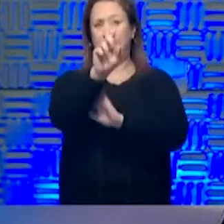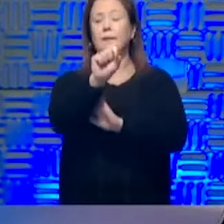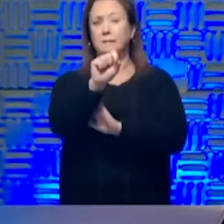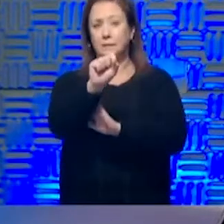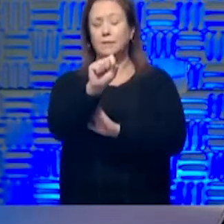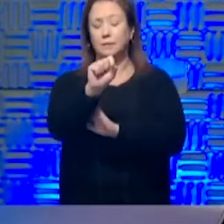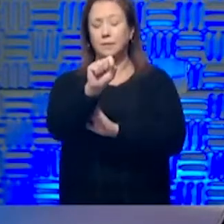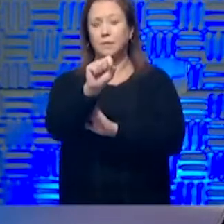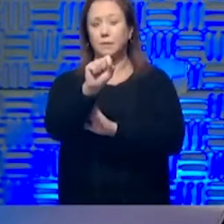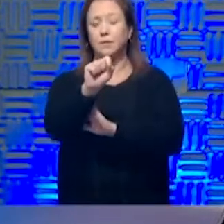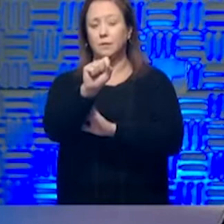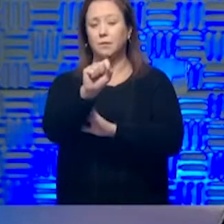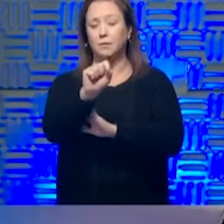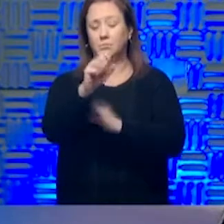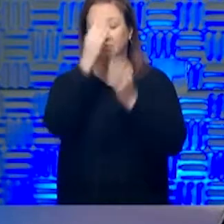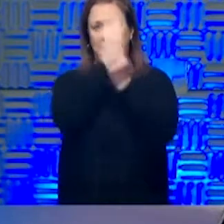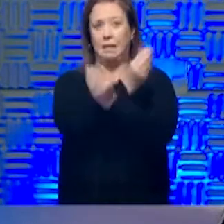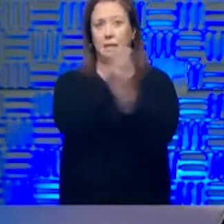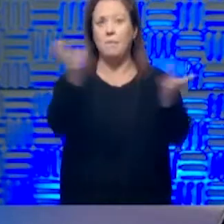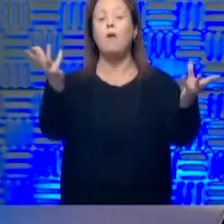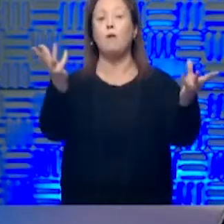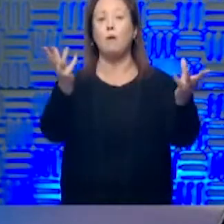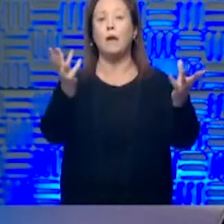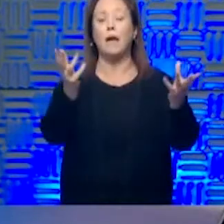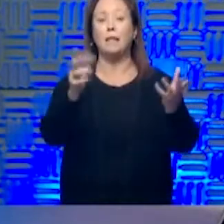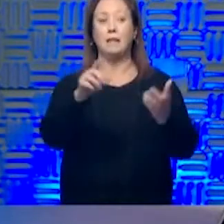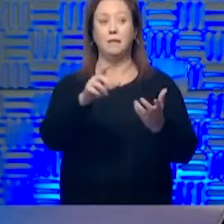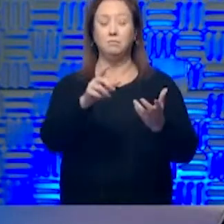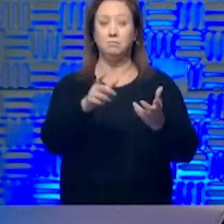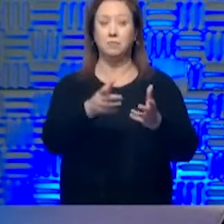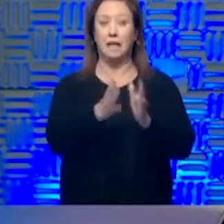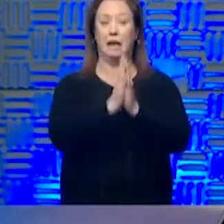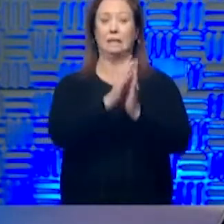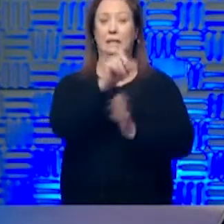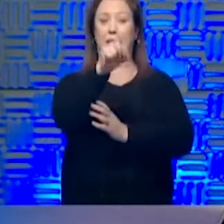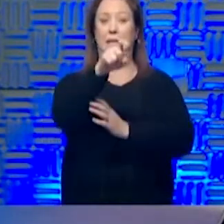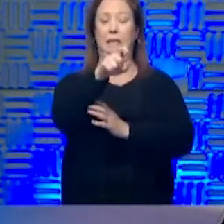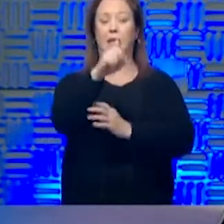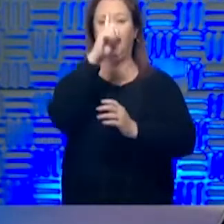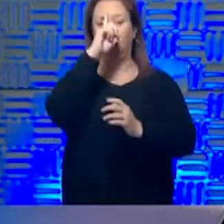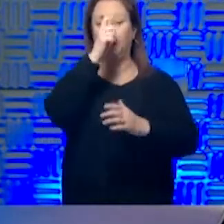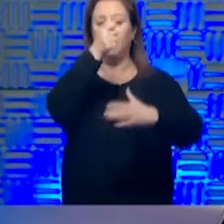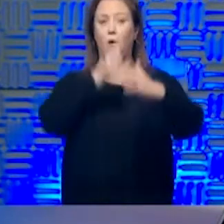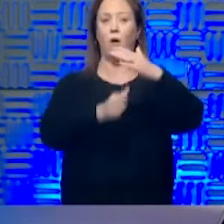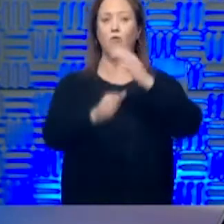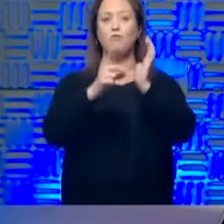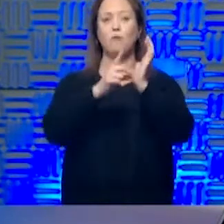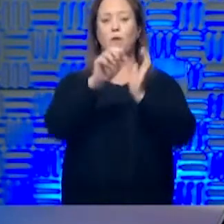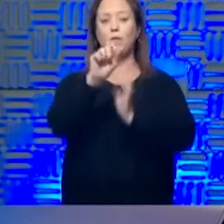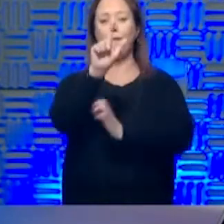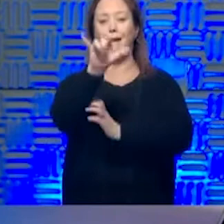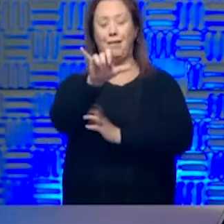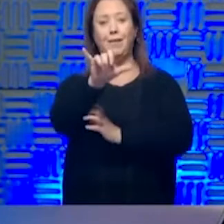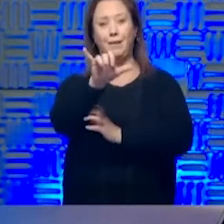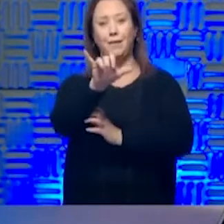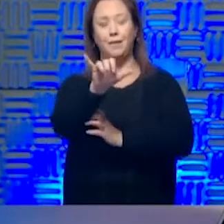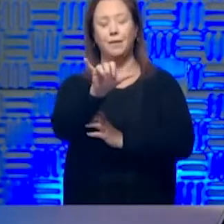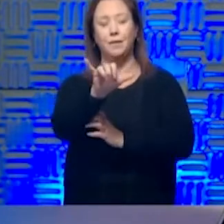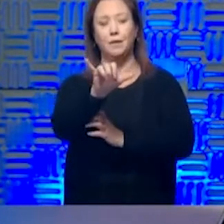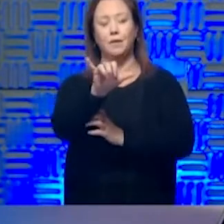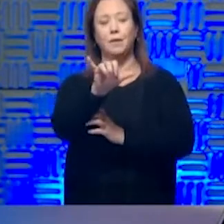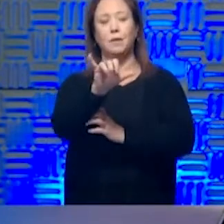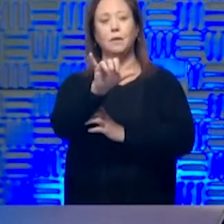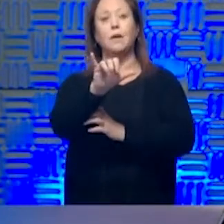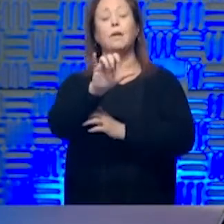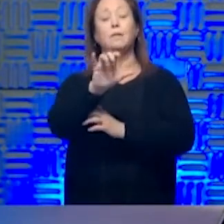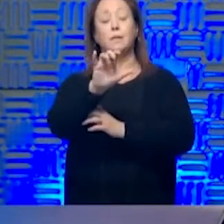and then funnel all that need through Dr. Alley, and then we will put